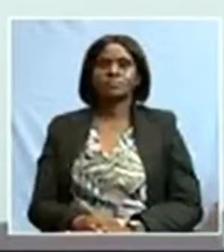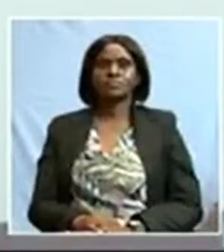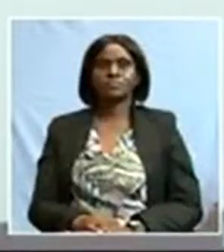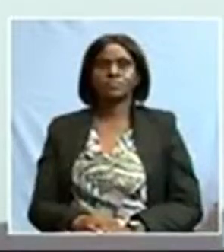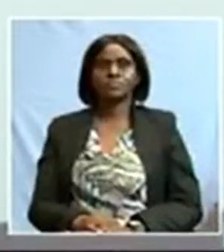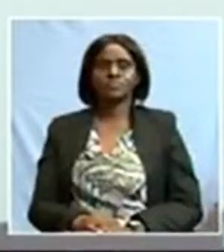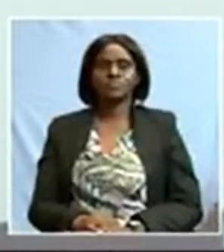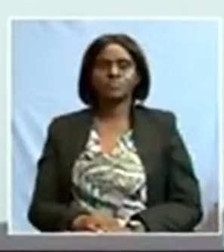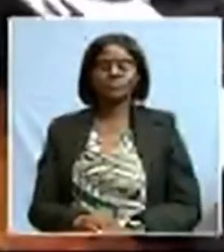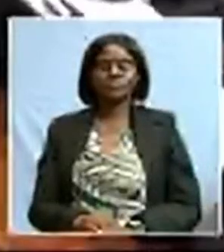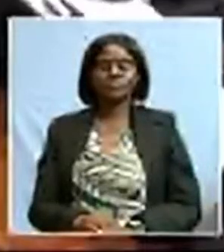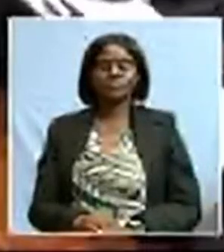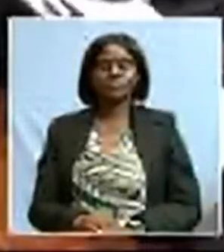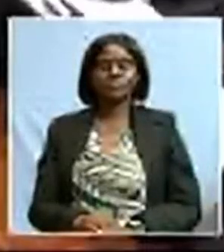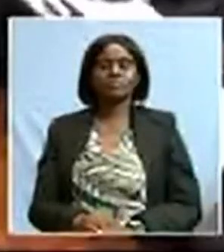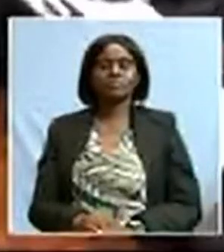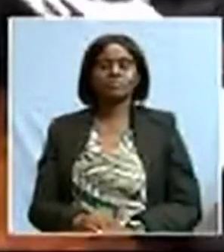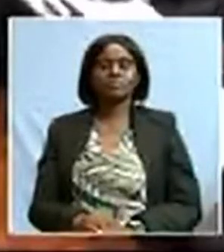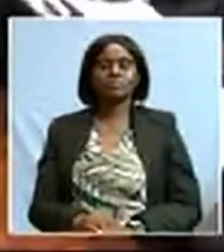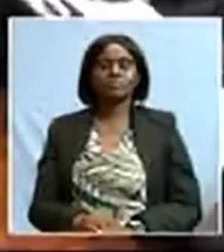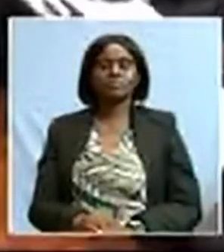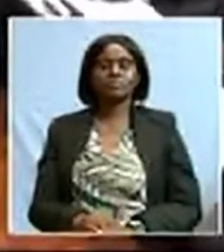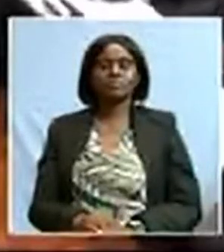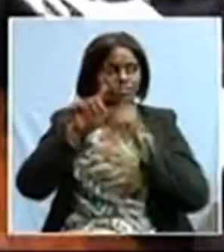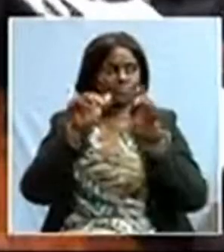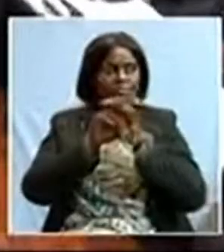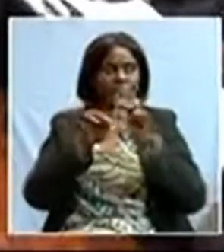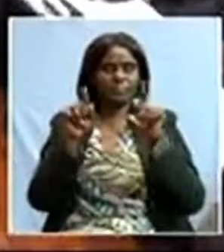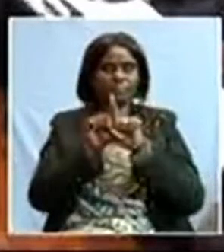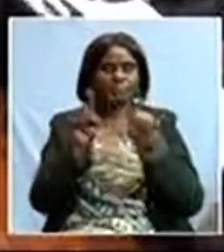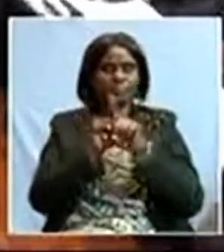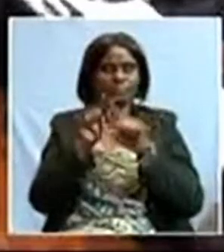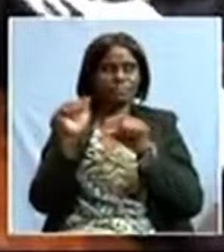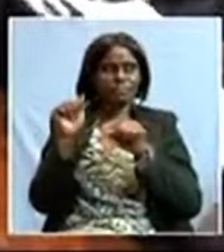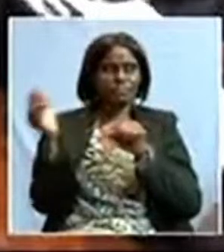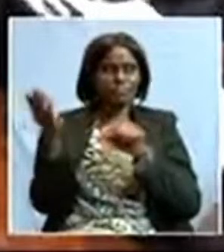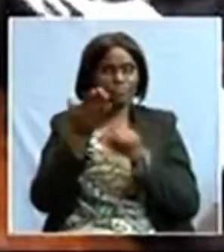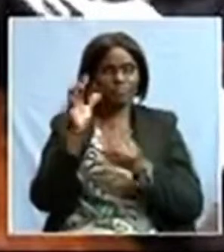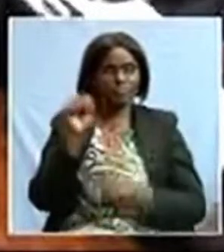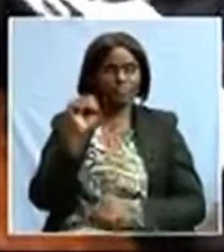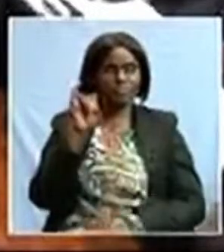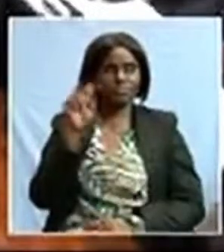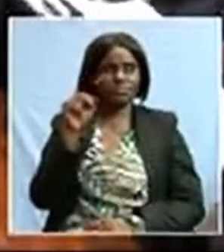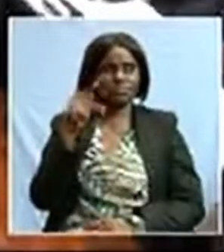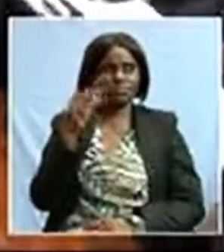Yeah, so I have an additional question, just on the same. Yes, Honorable Simombe.